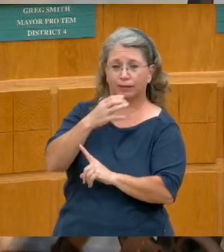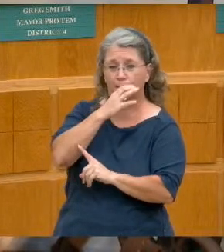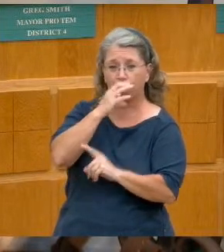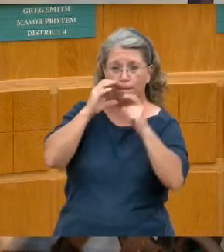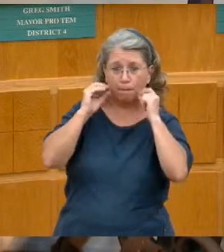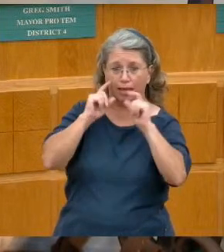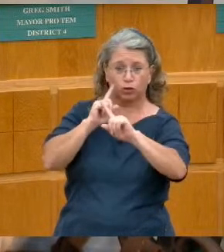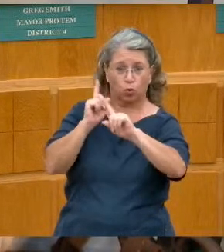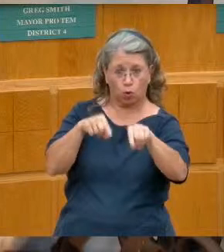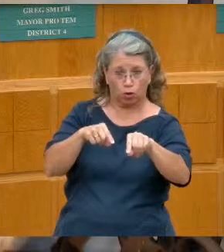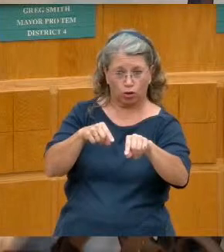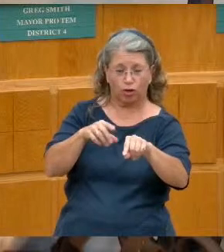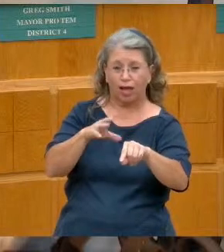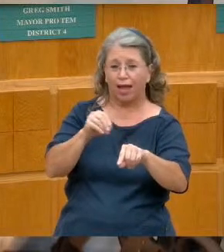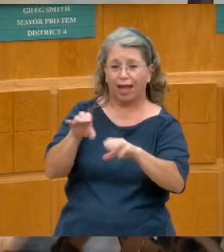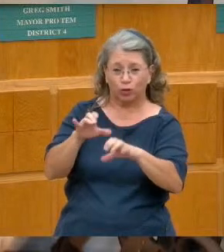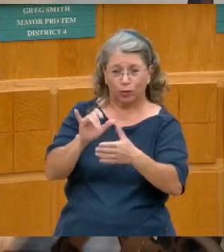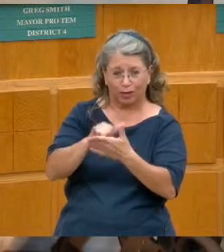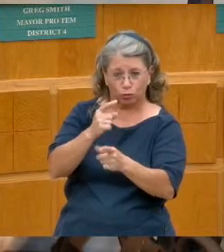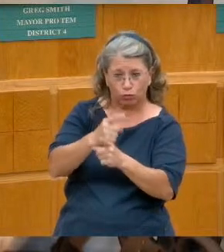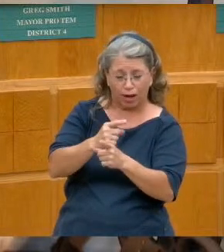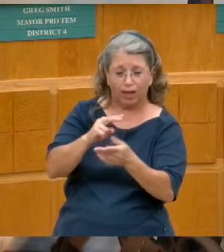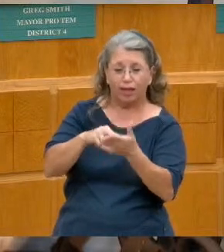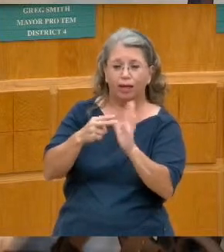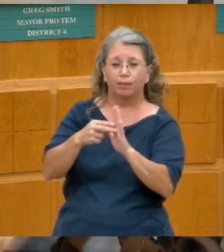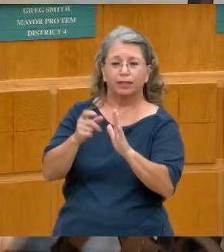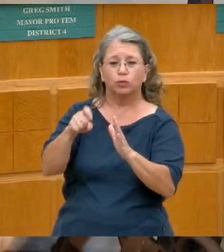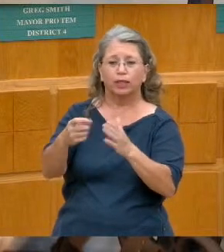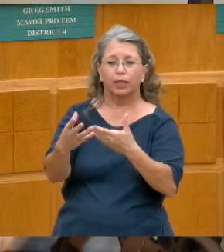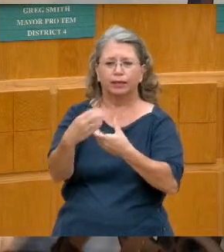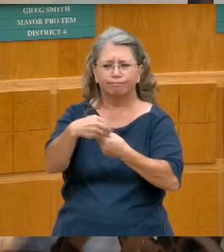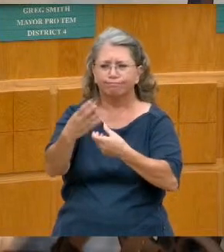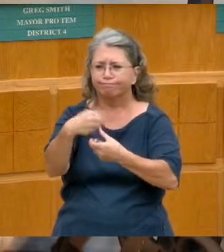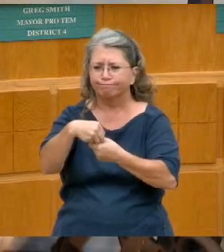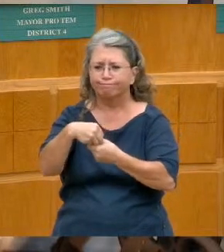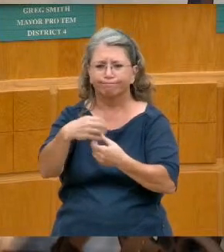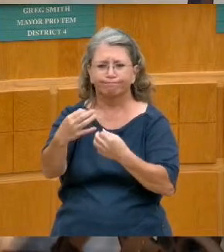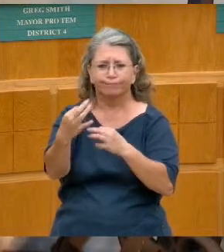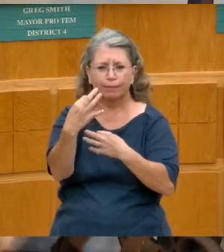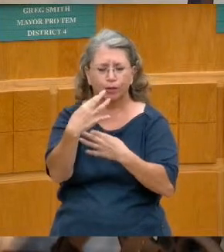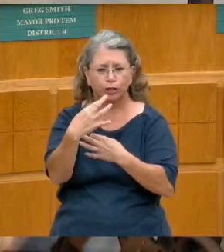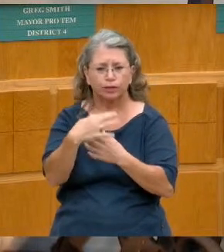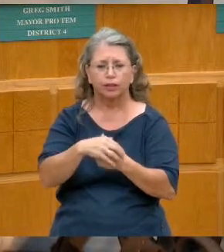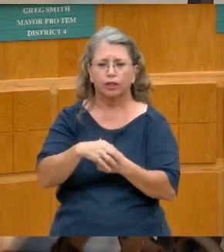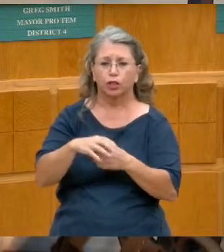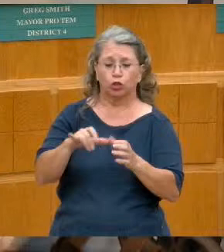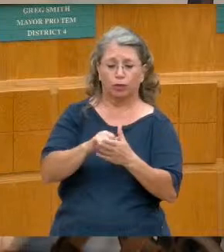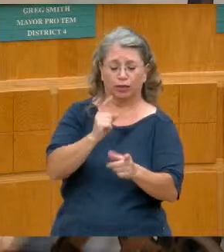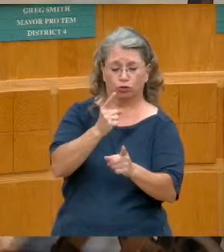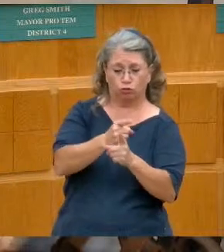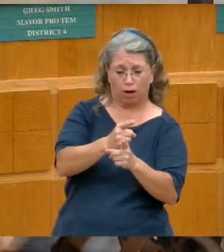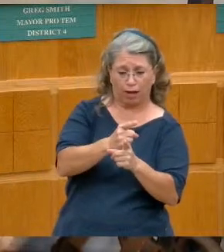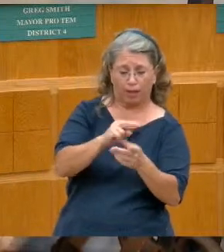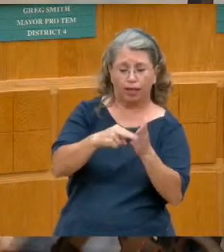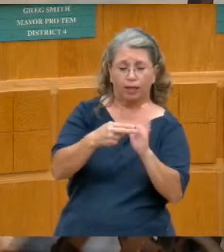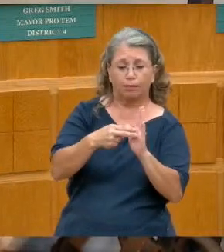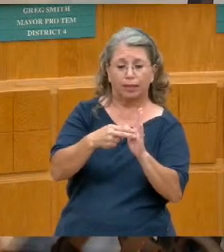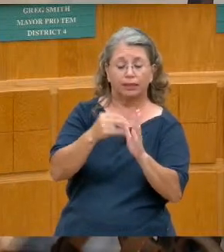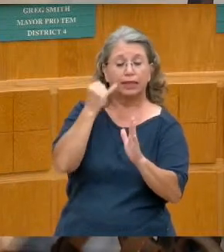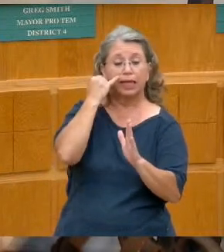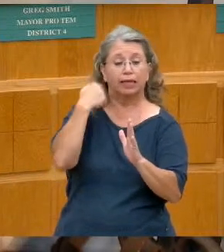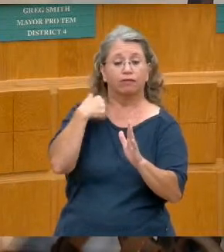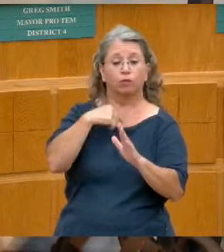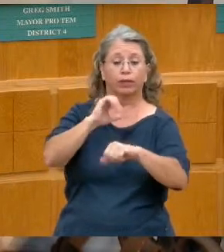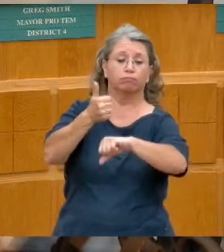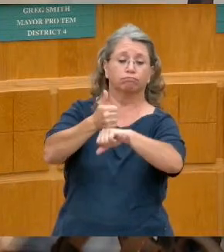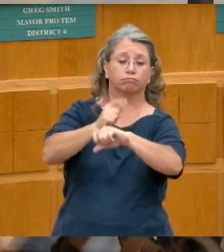elected officials, our business community, and our public health experts. Doing a mask order right means that when we put out a mask order, we have